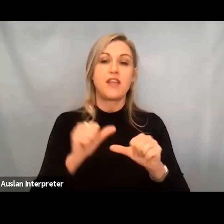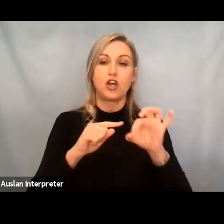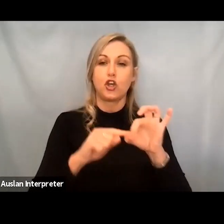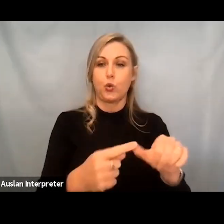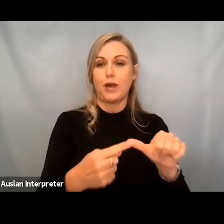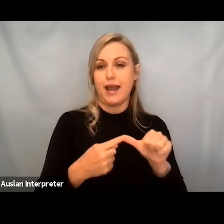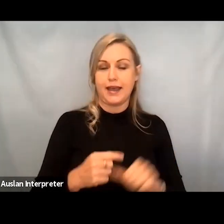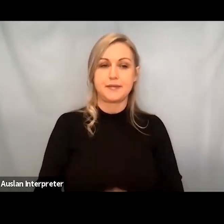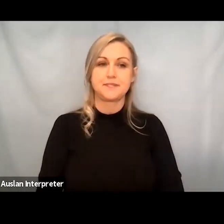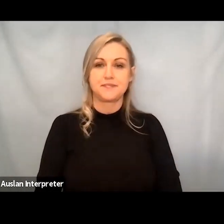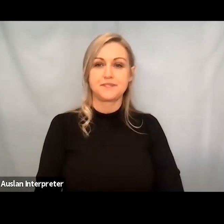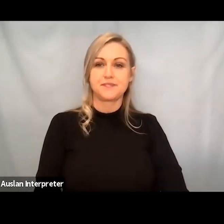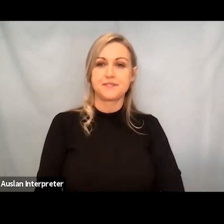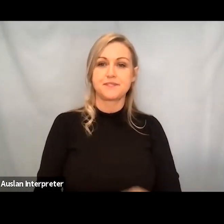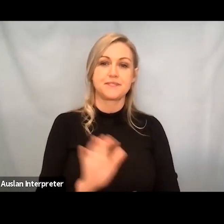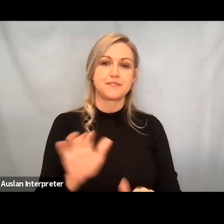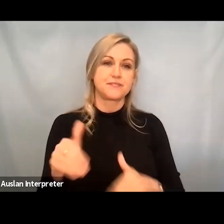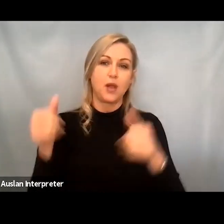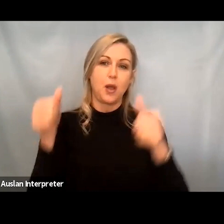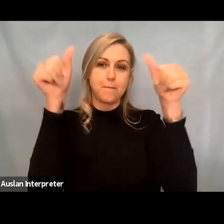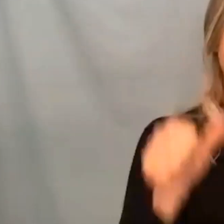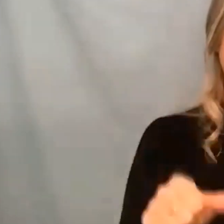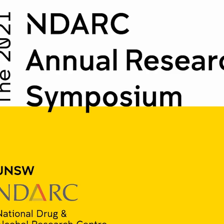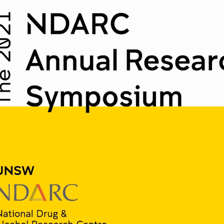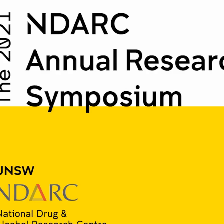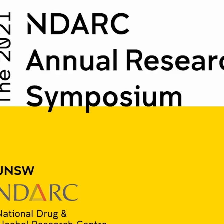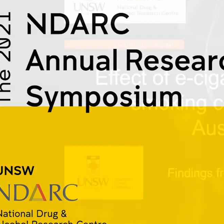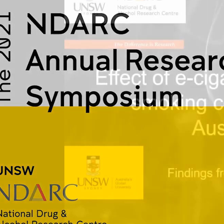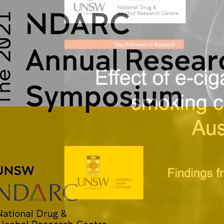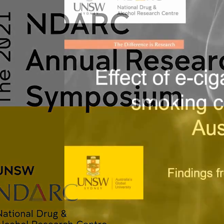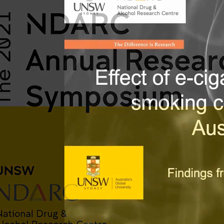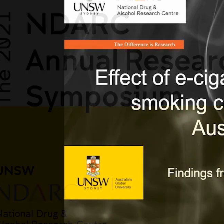after that. So straight over to the poster presentations.